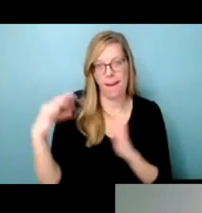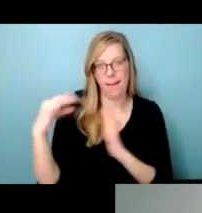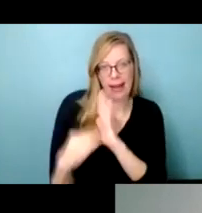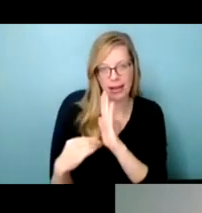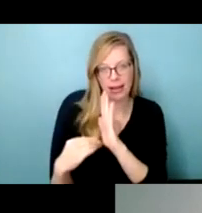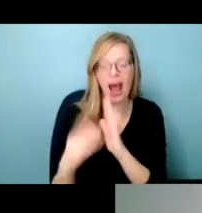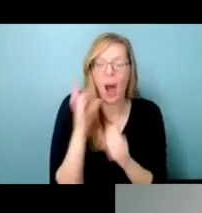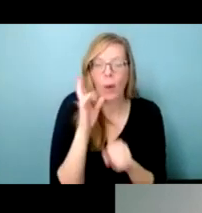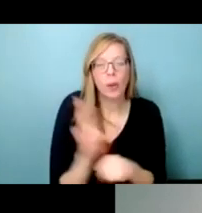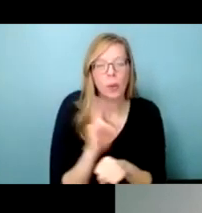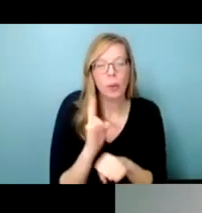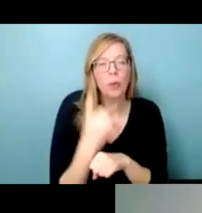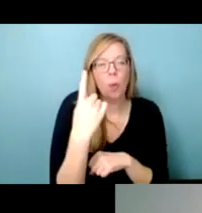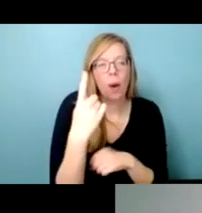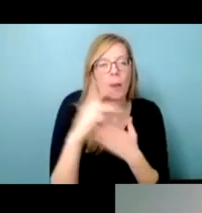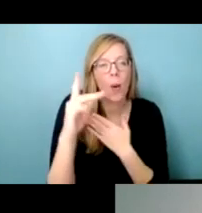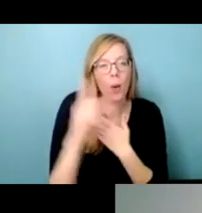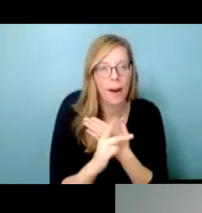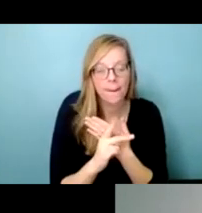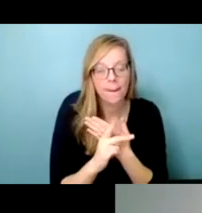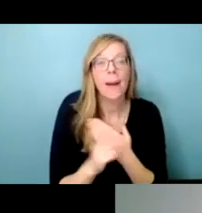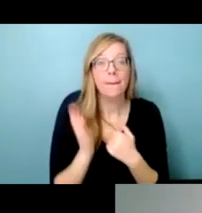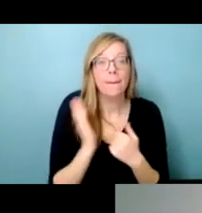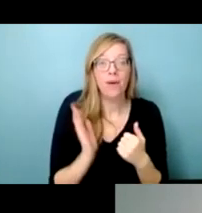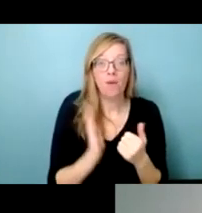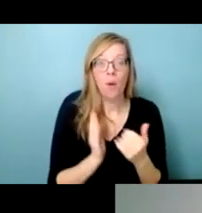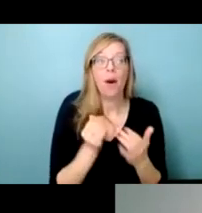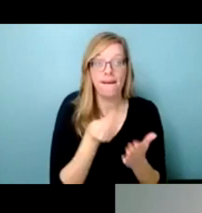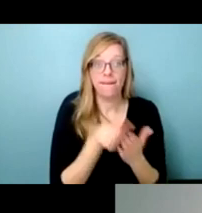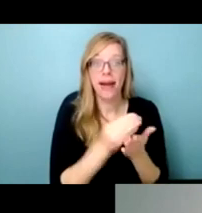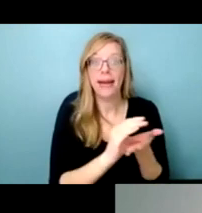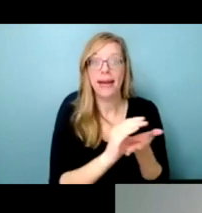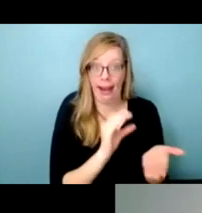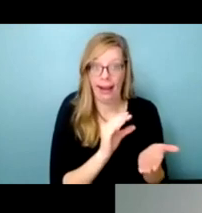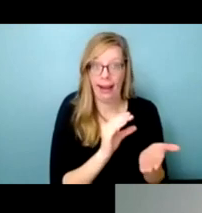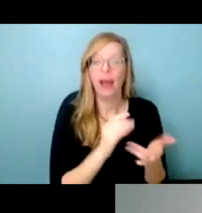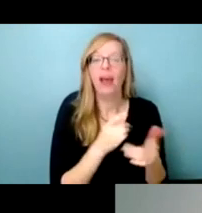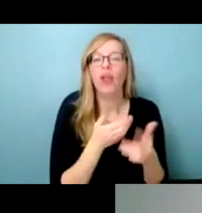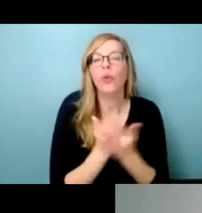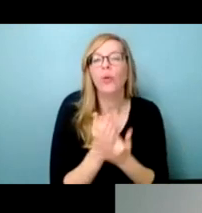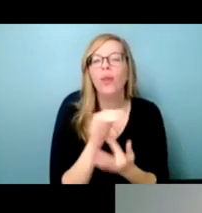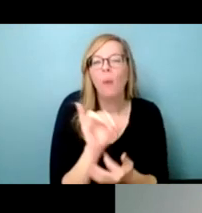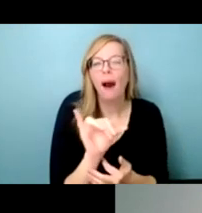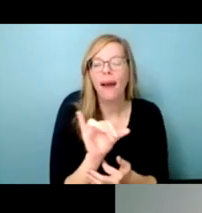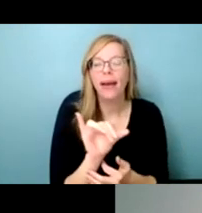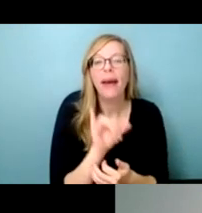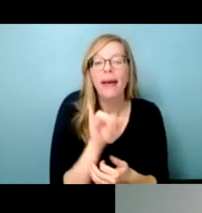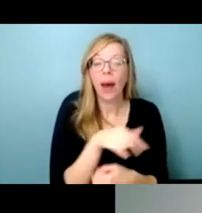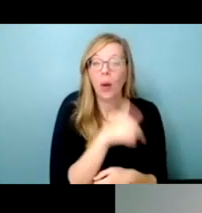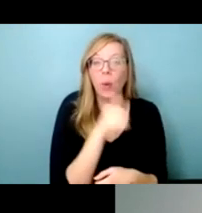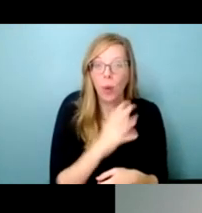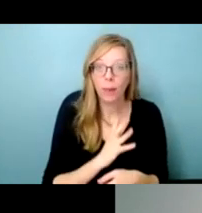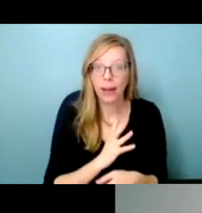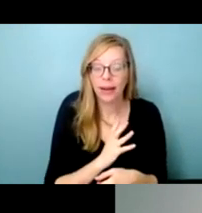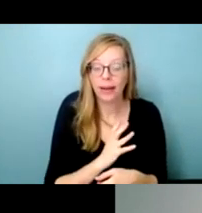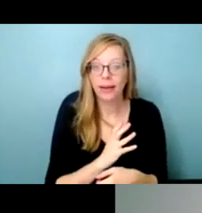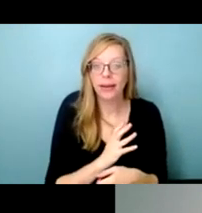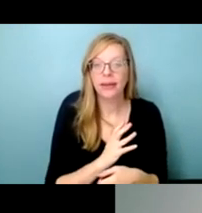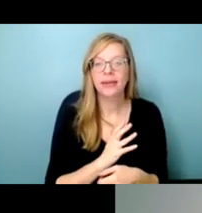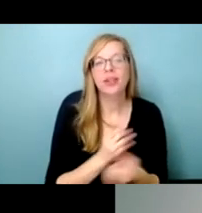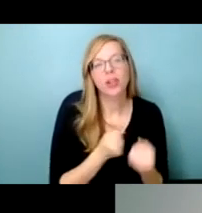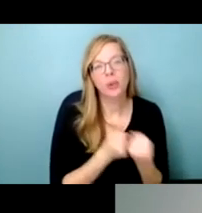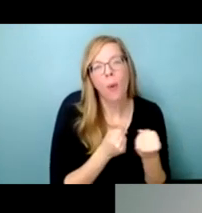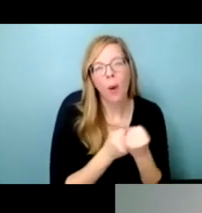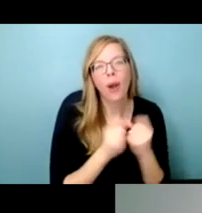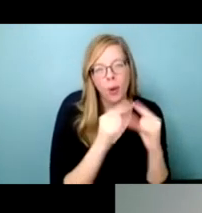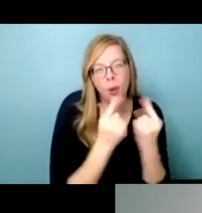one program that, you know, was funded a few years ago at the Y, which was a woman's kind of support